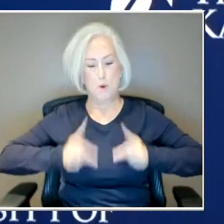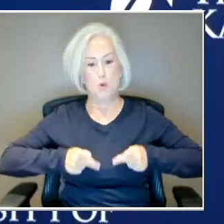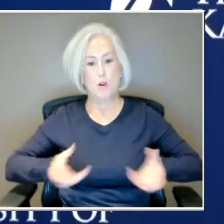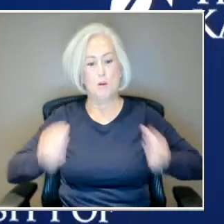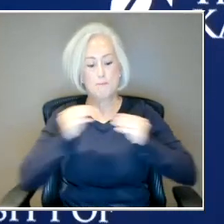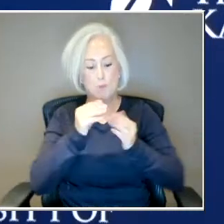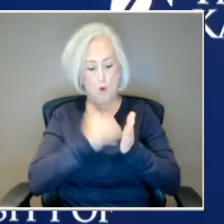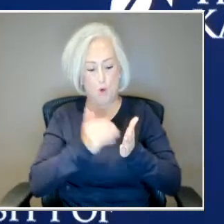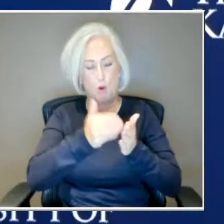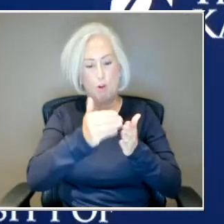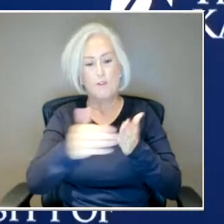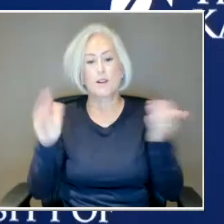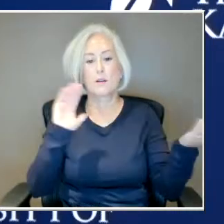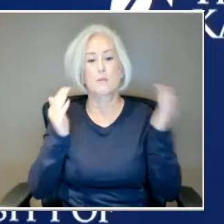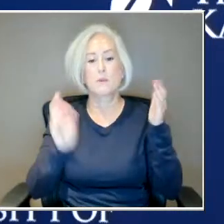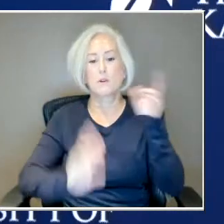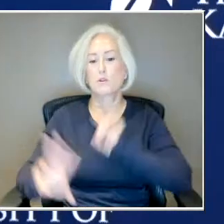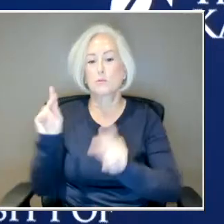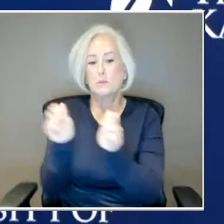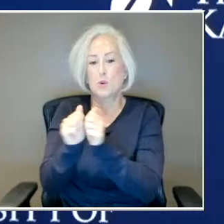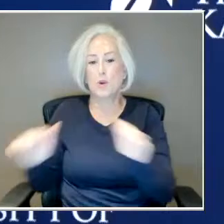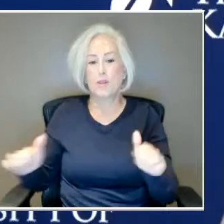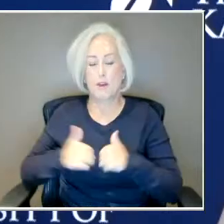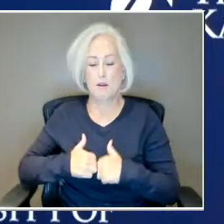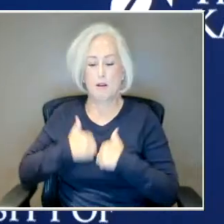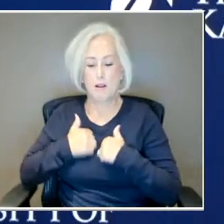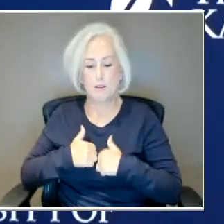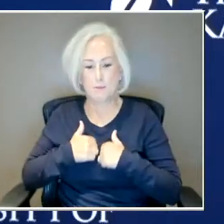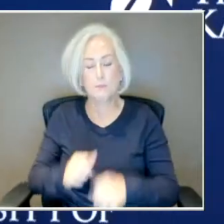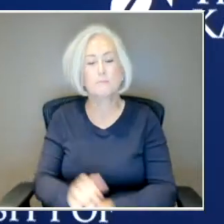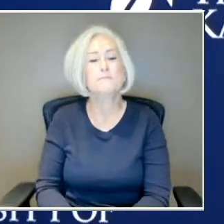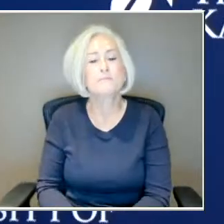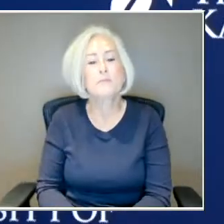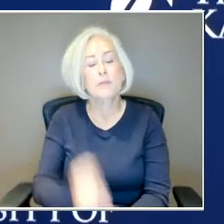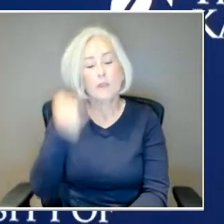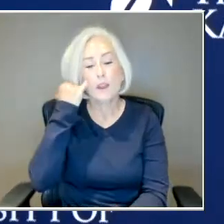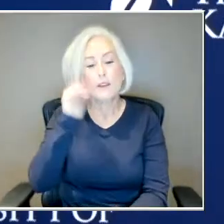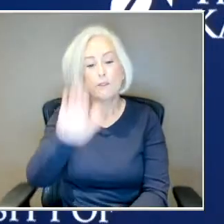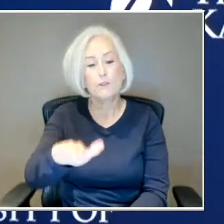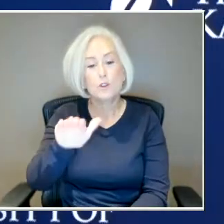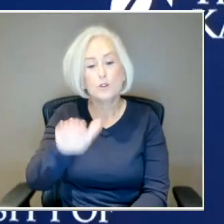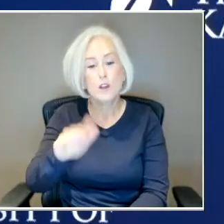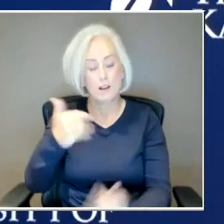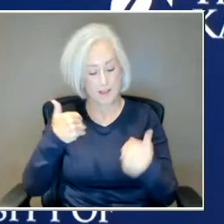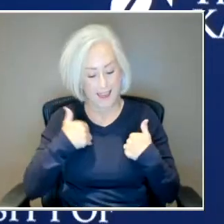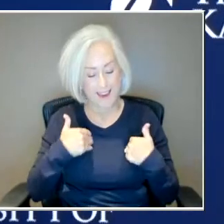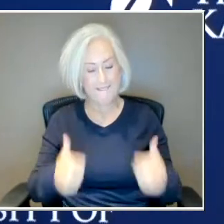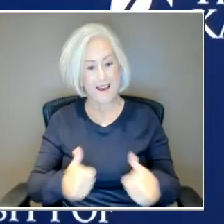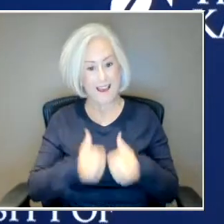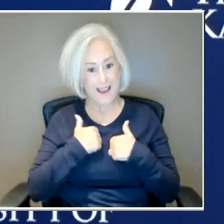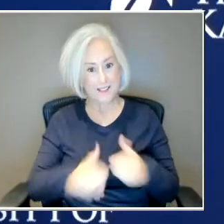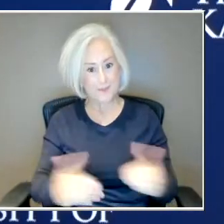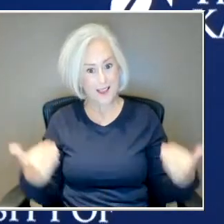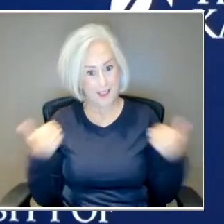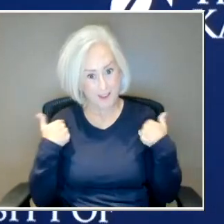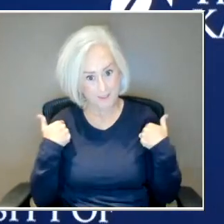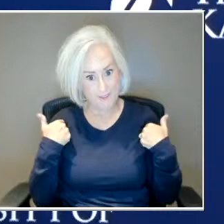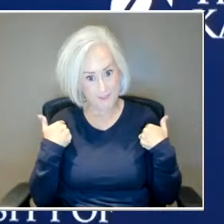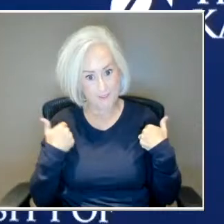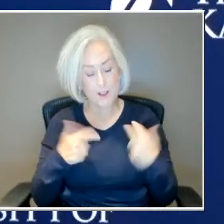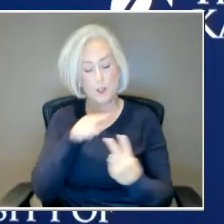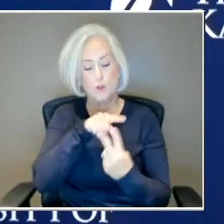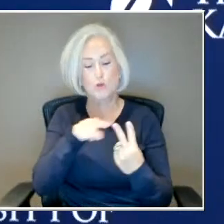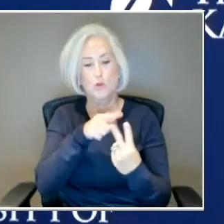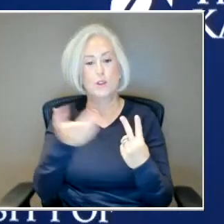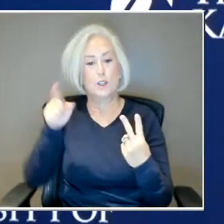for asthmatics is pneumonia. So if your child has asthma, there's 2 things you can do. Number 1 is follow your